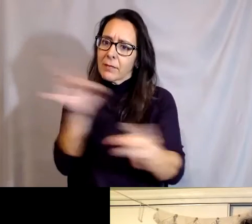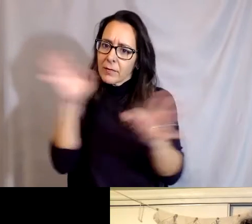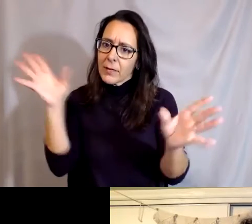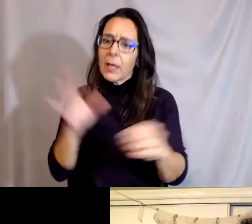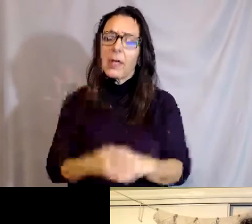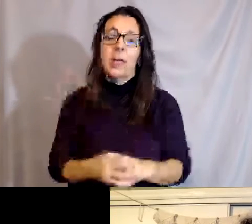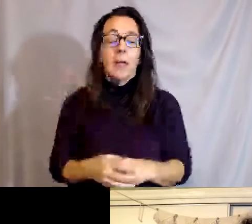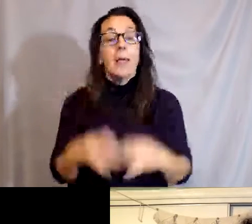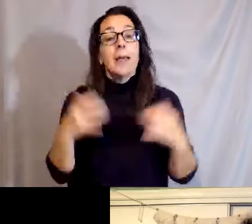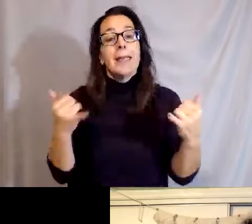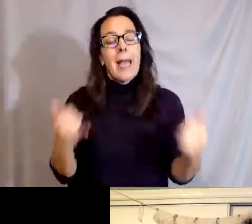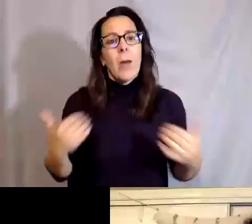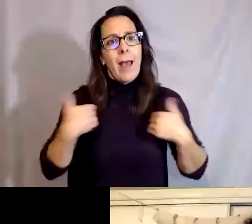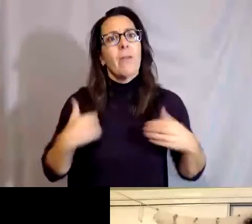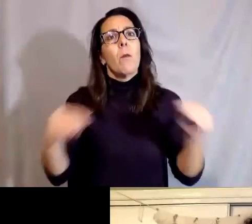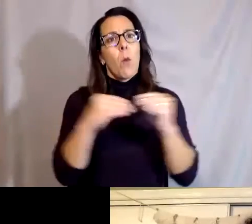with more and more representation